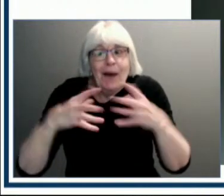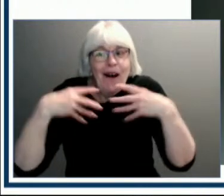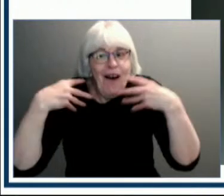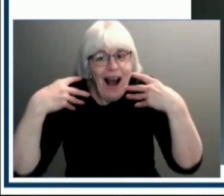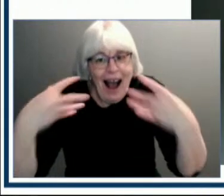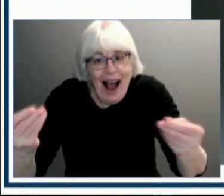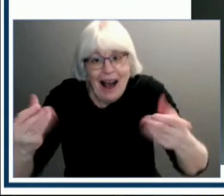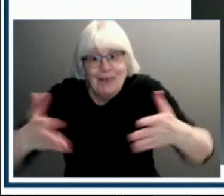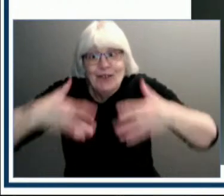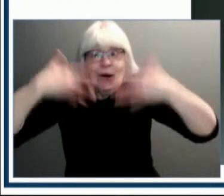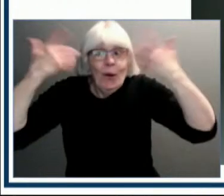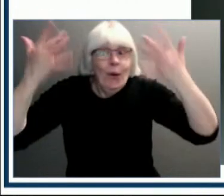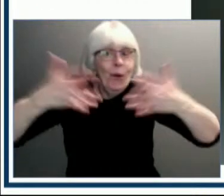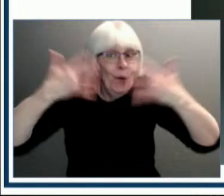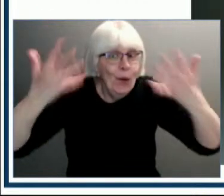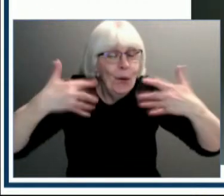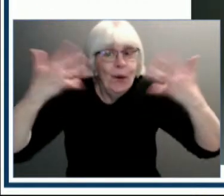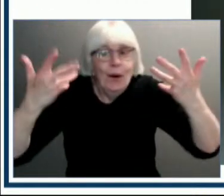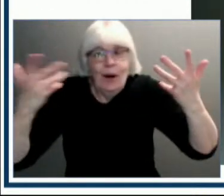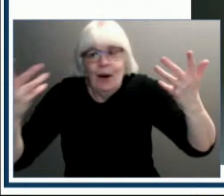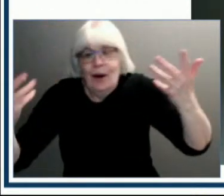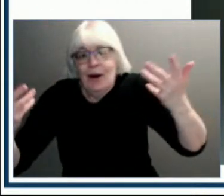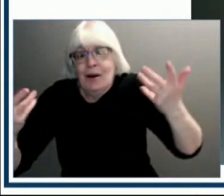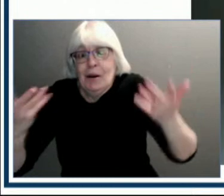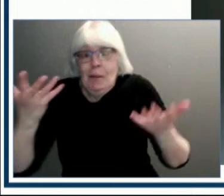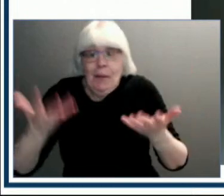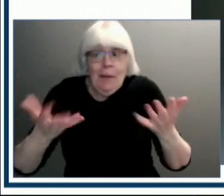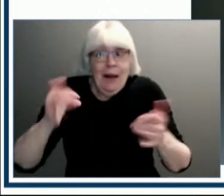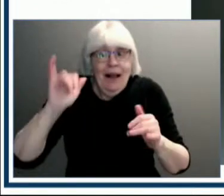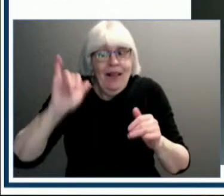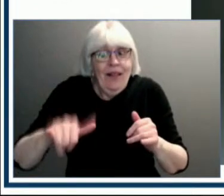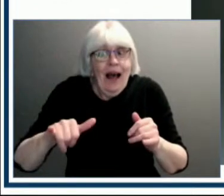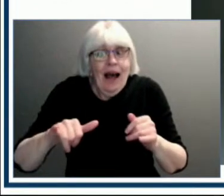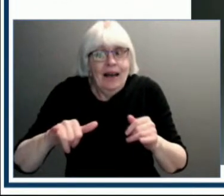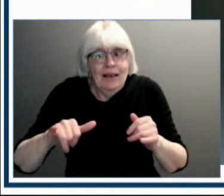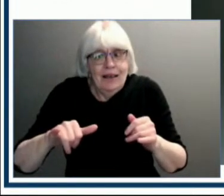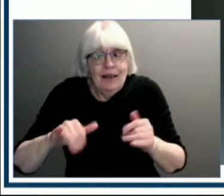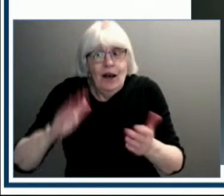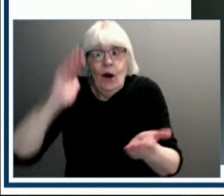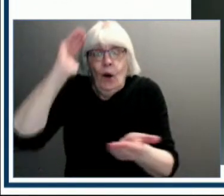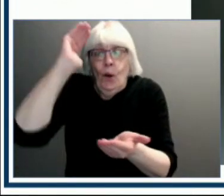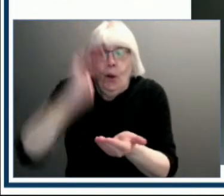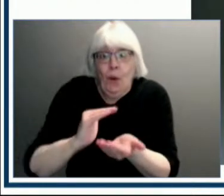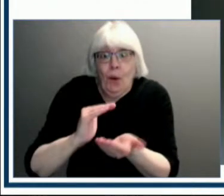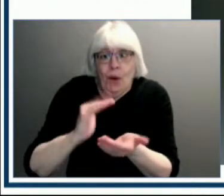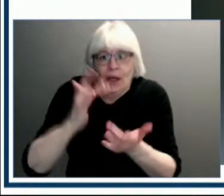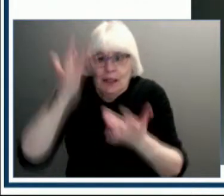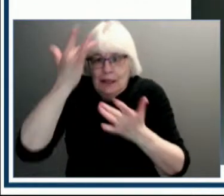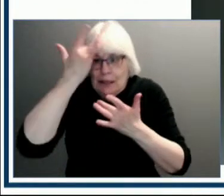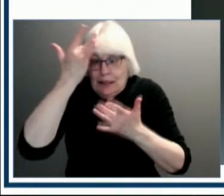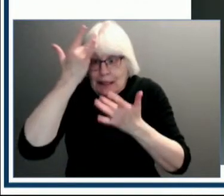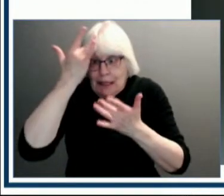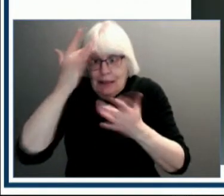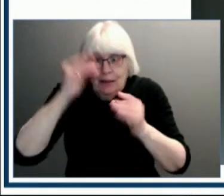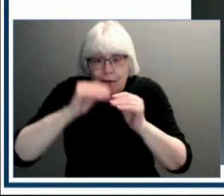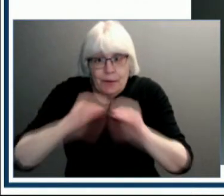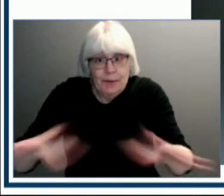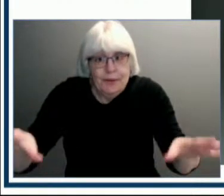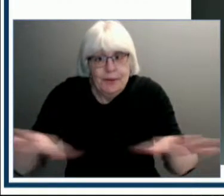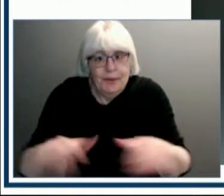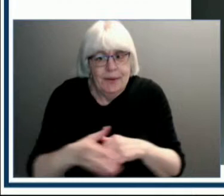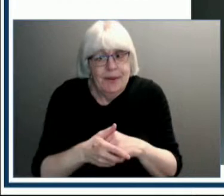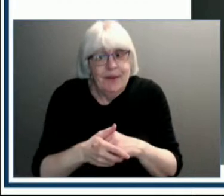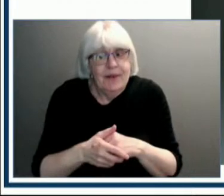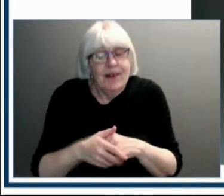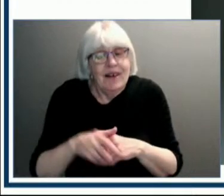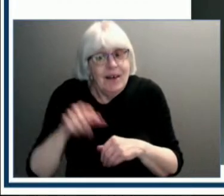seasonal cycles with respiratory viruses. But looking at all those factors and the normal history of